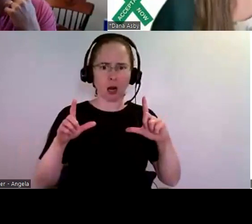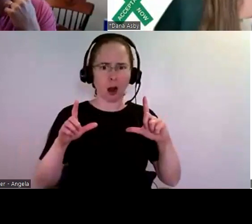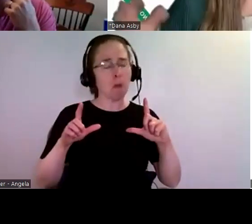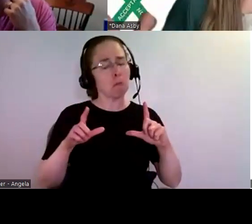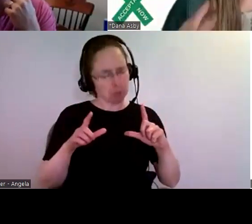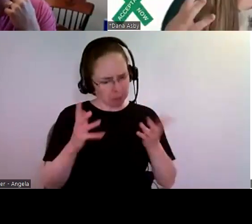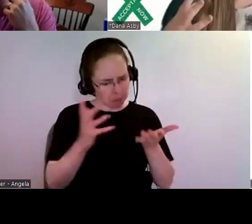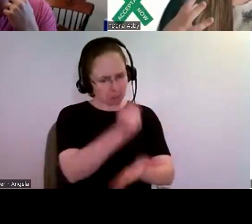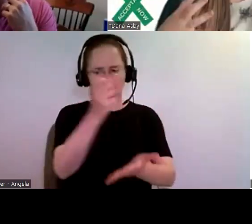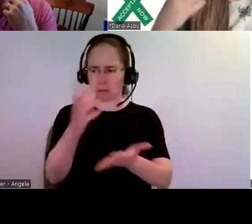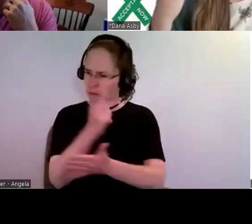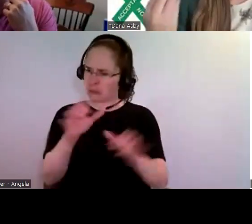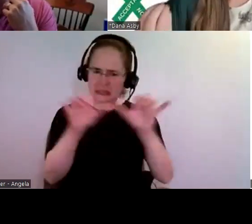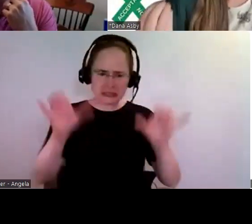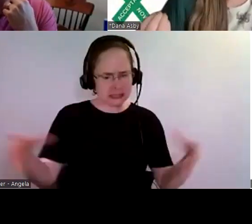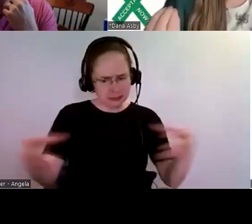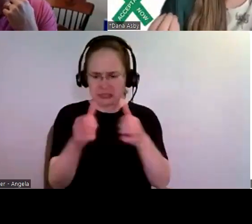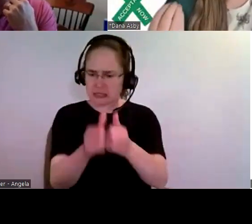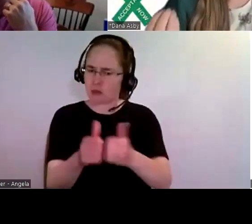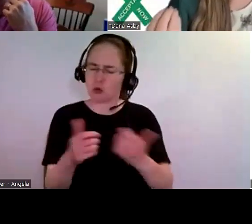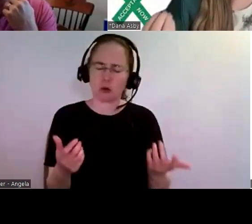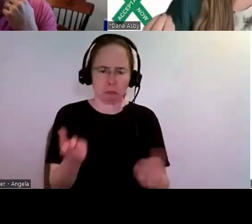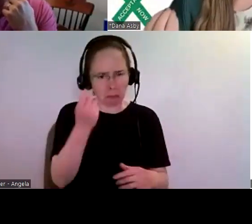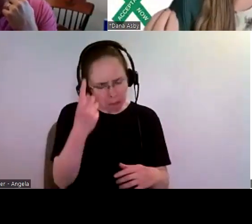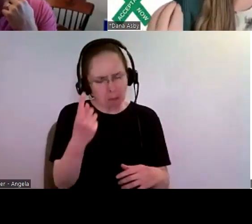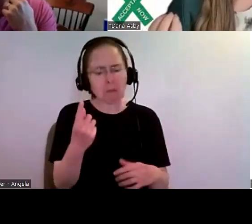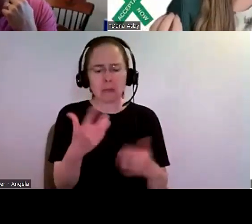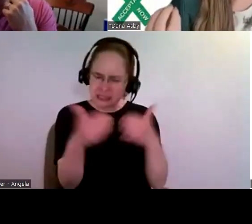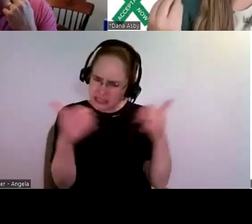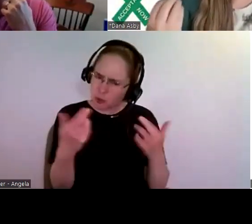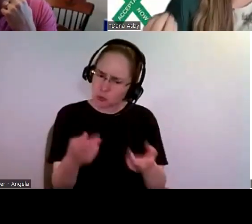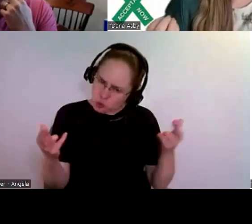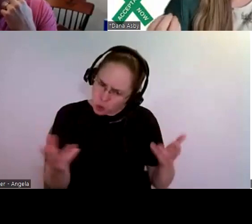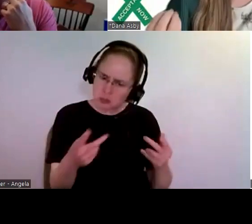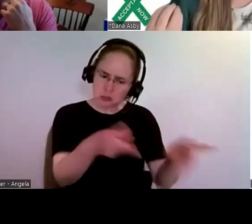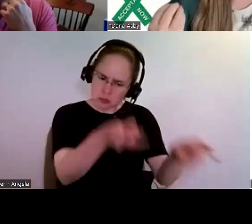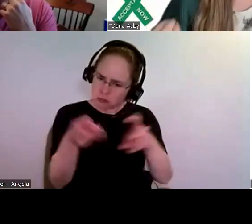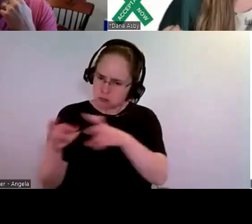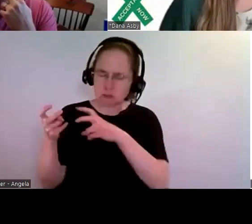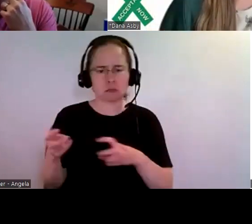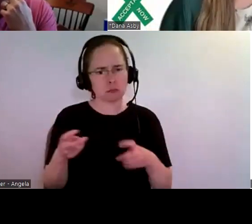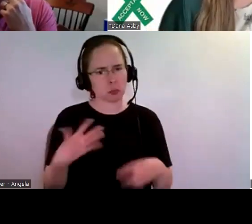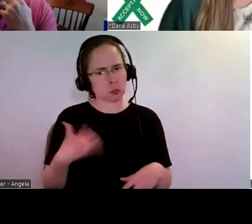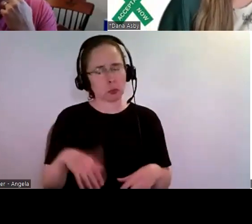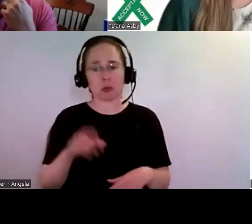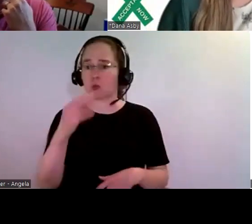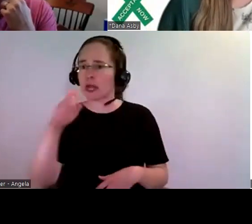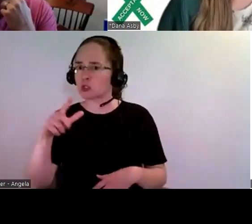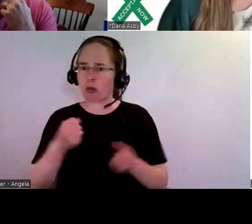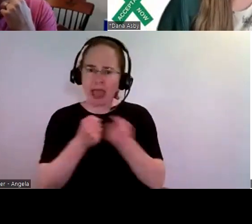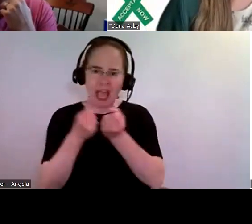we can to bring these systems together and appreciate the separate resources that they bring. Rachel,